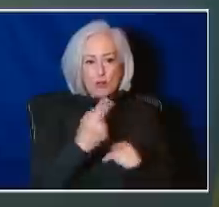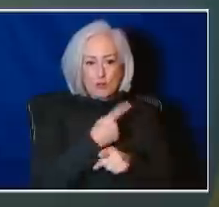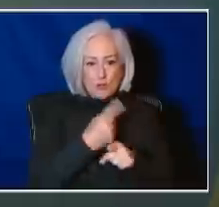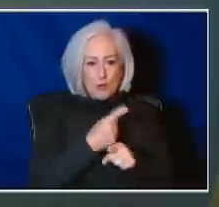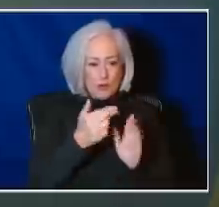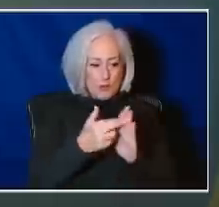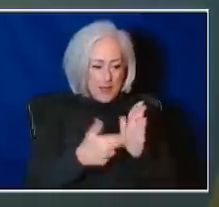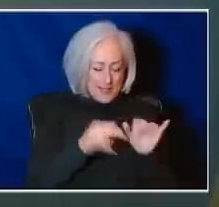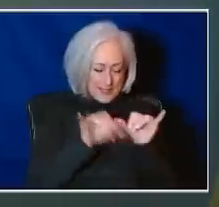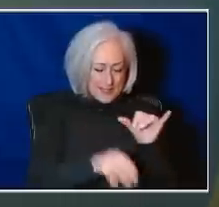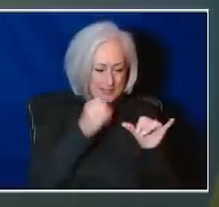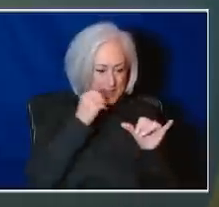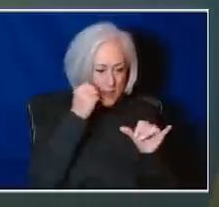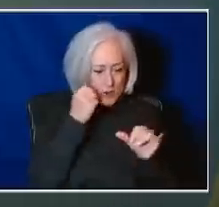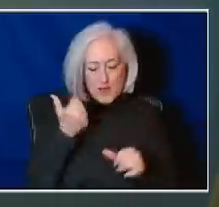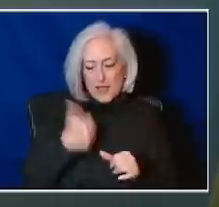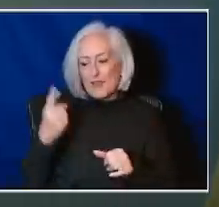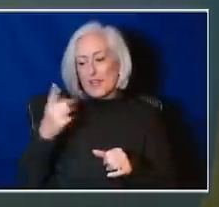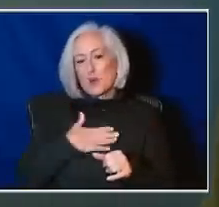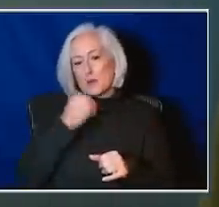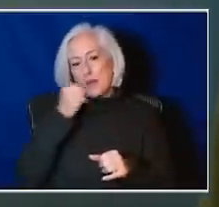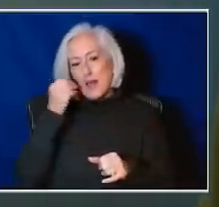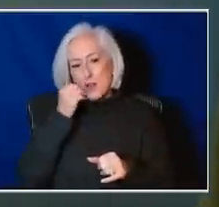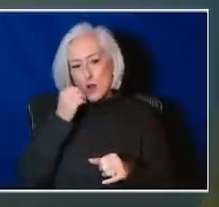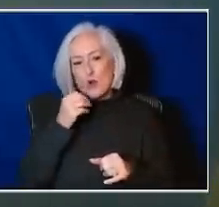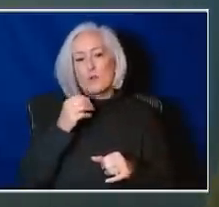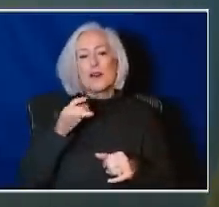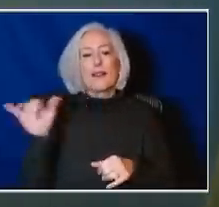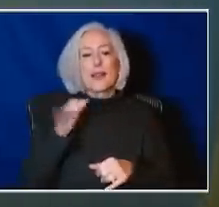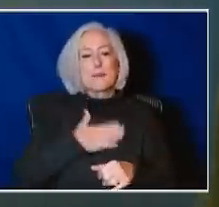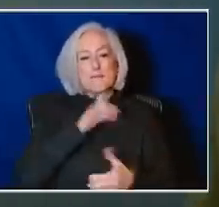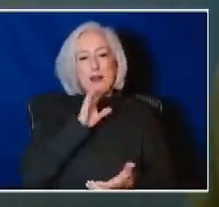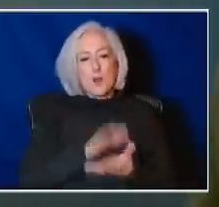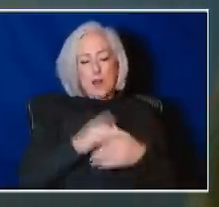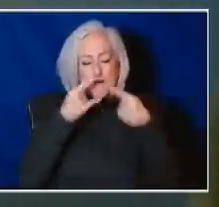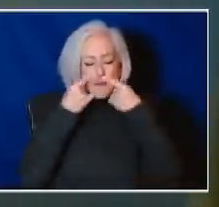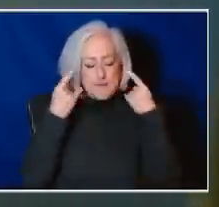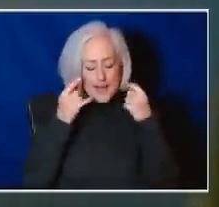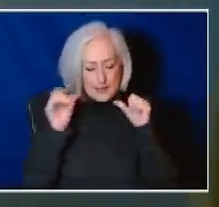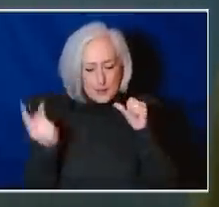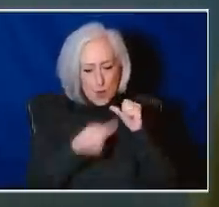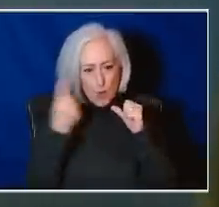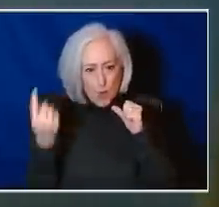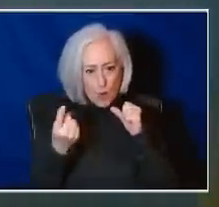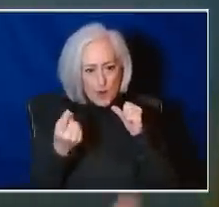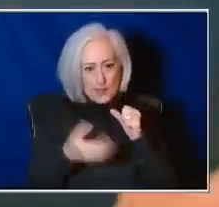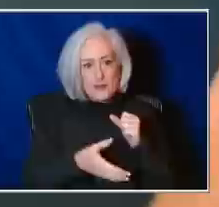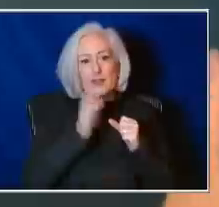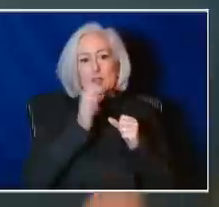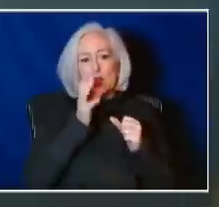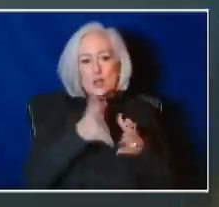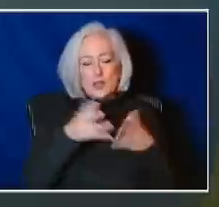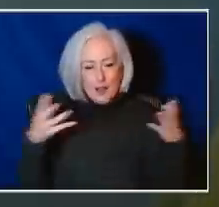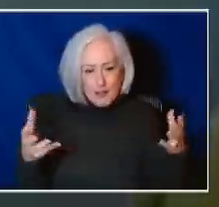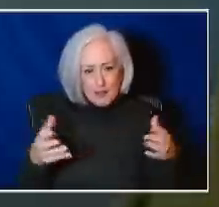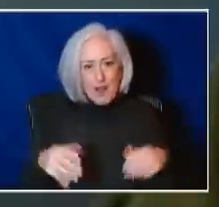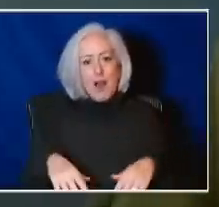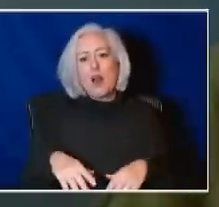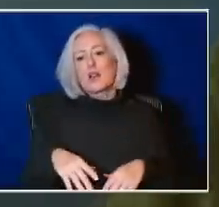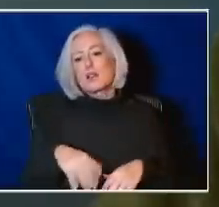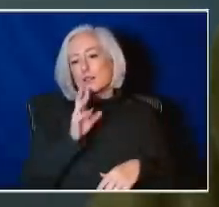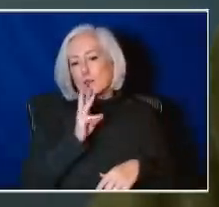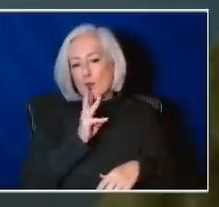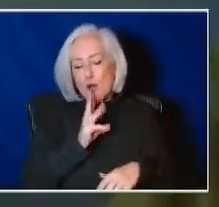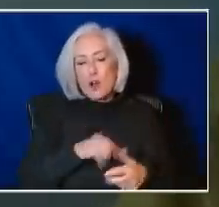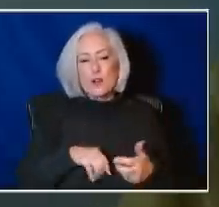If anybody was in my house, like my wife, I would wear a mask. I did try to sleep a little more, drank a lot of liquid, you know, just did the things that you need to do to take